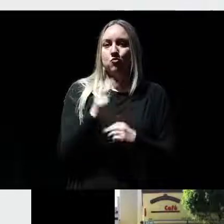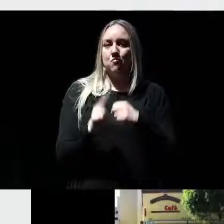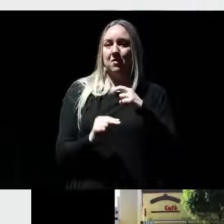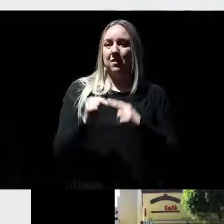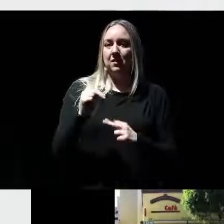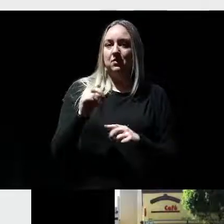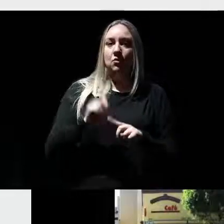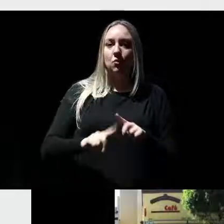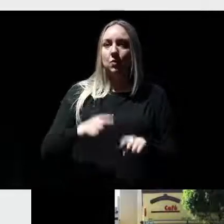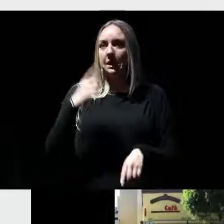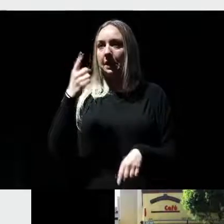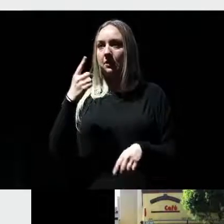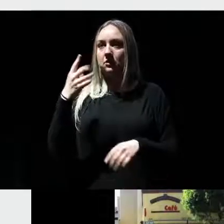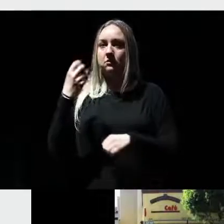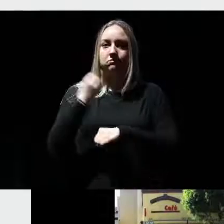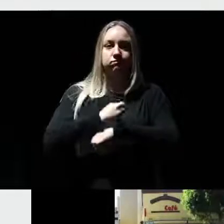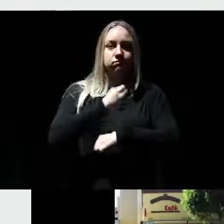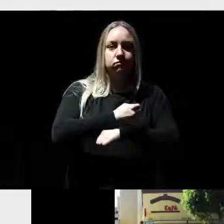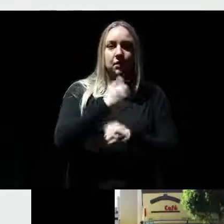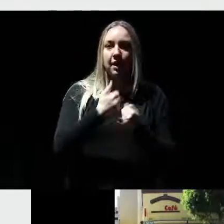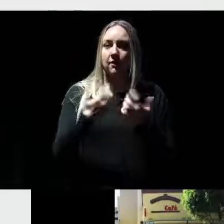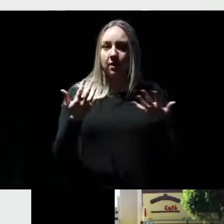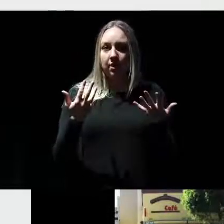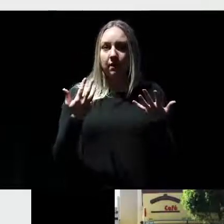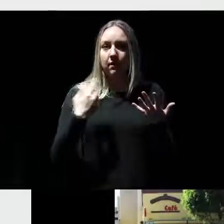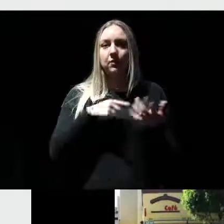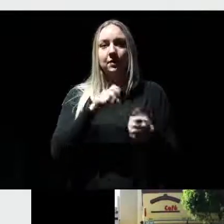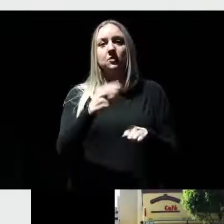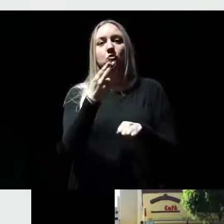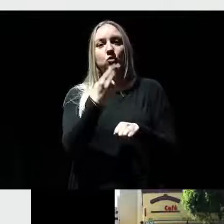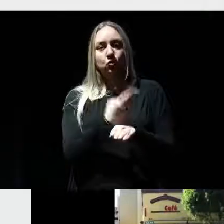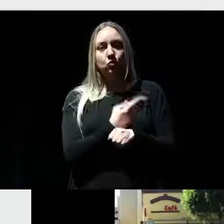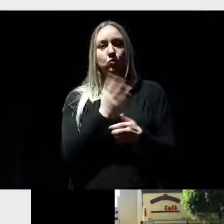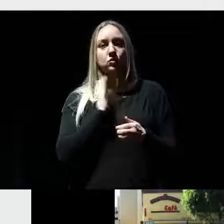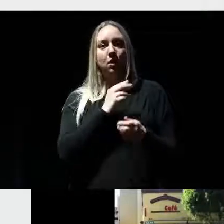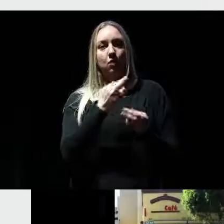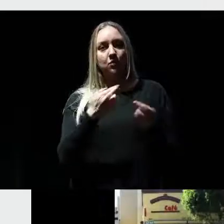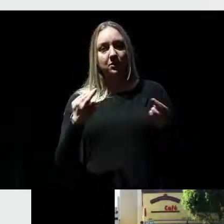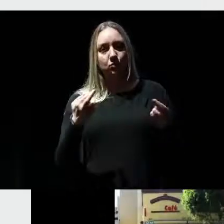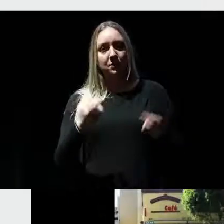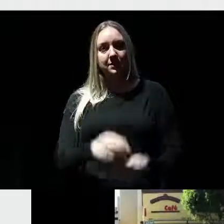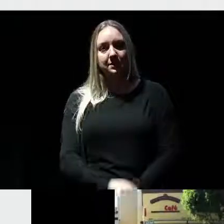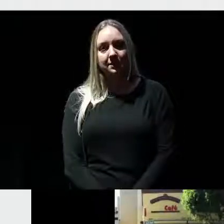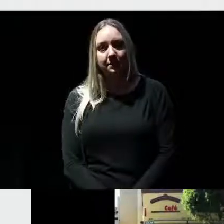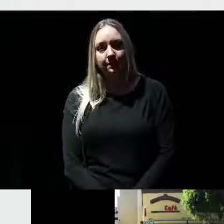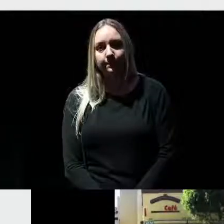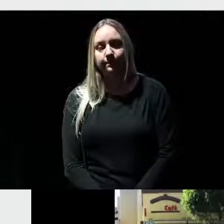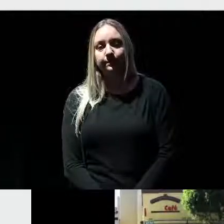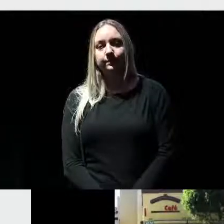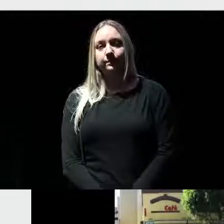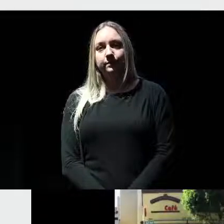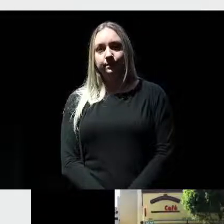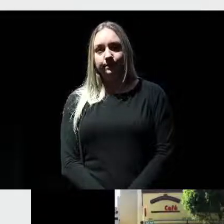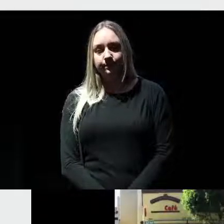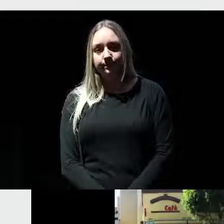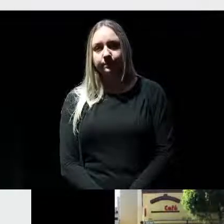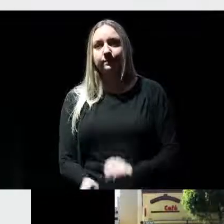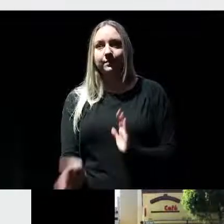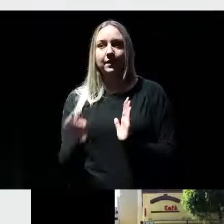we can then add to or create on top of them as a way of using and